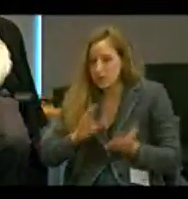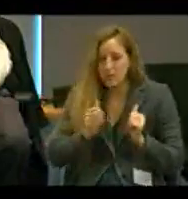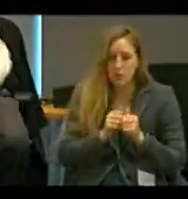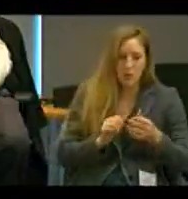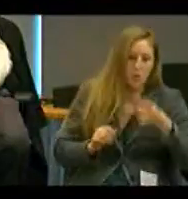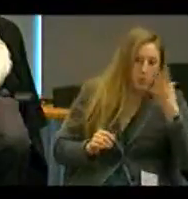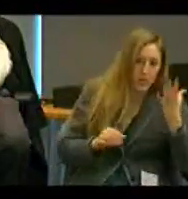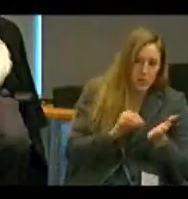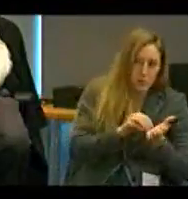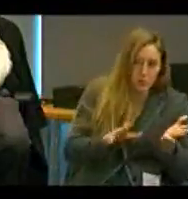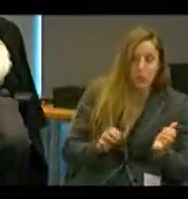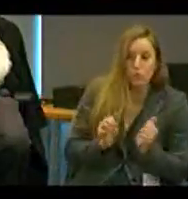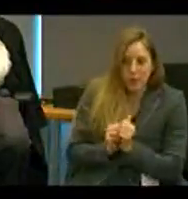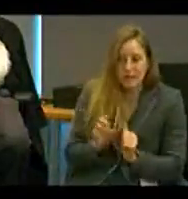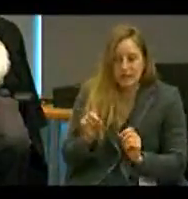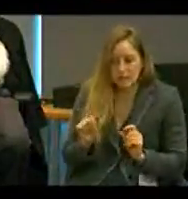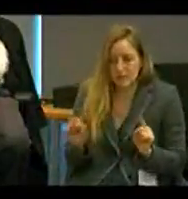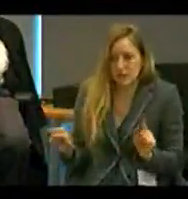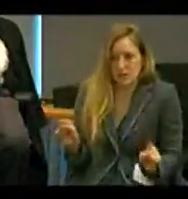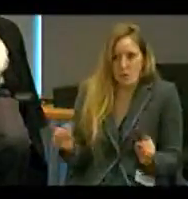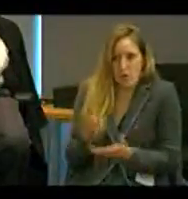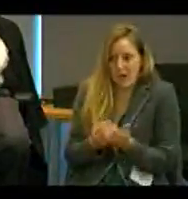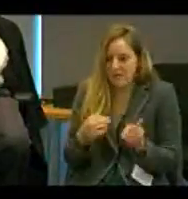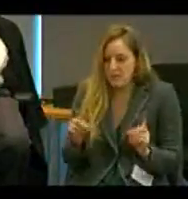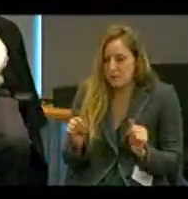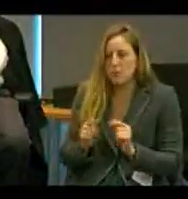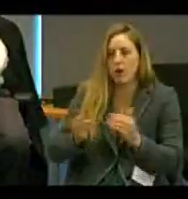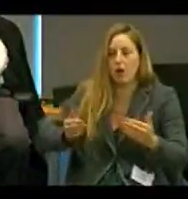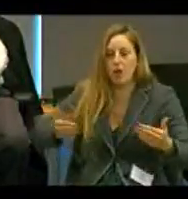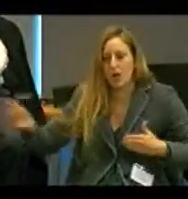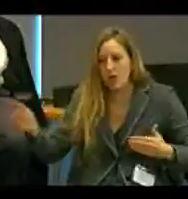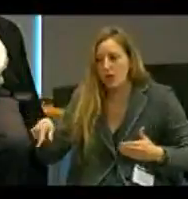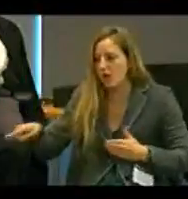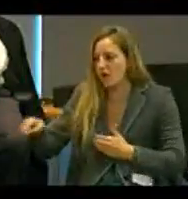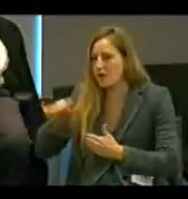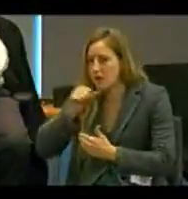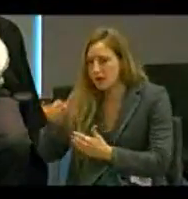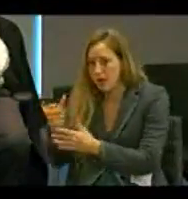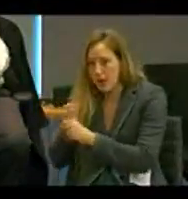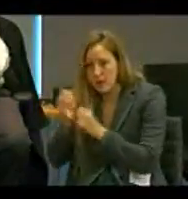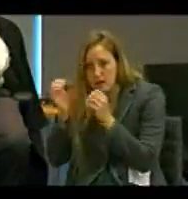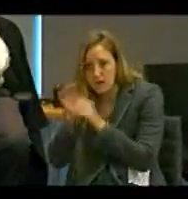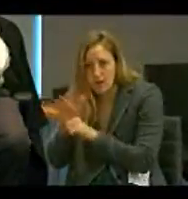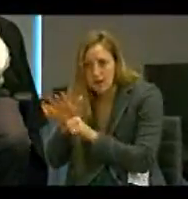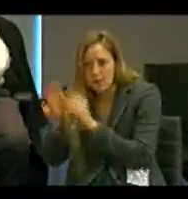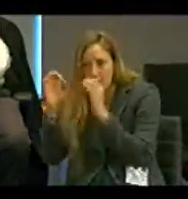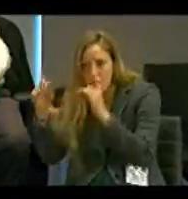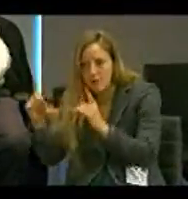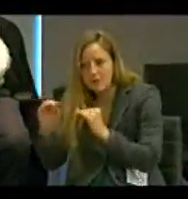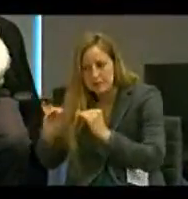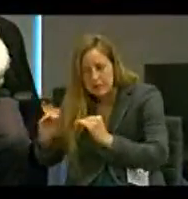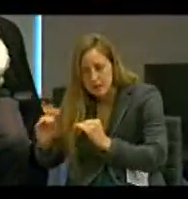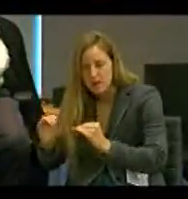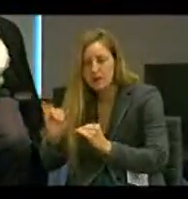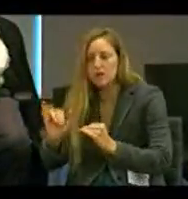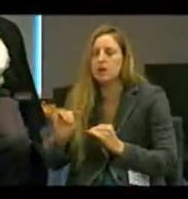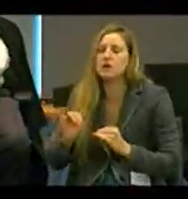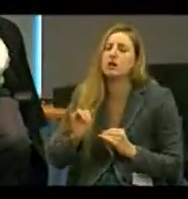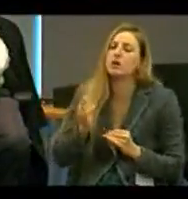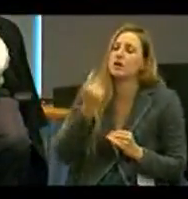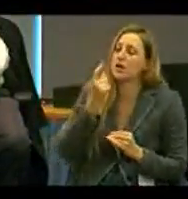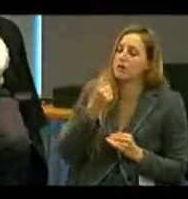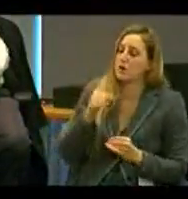with disabilities. We're talking about hundreds of days of lost instruction and differences. And to me, we should start